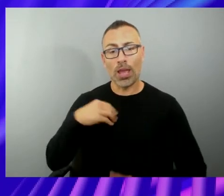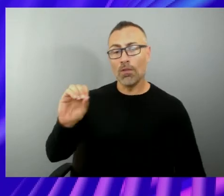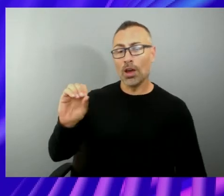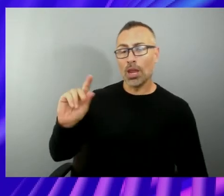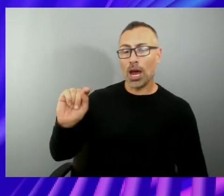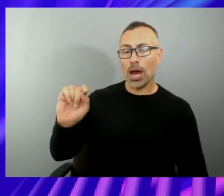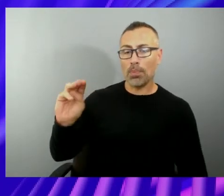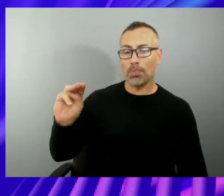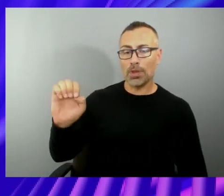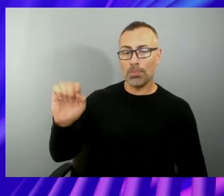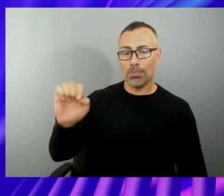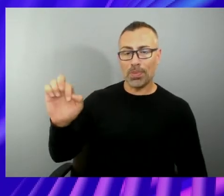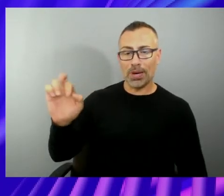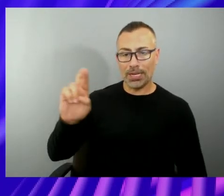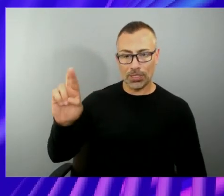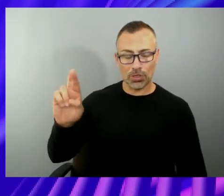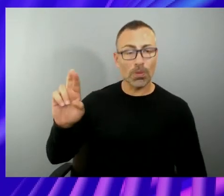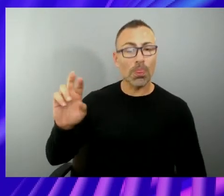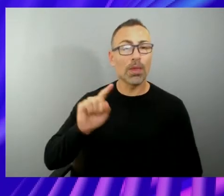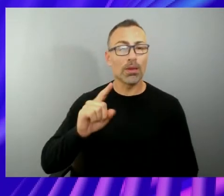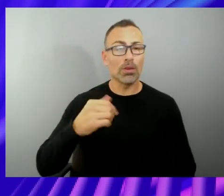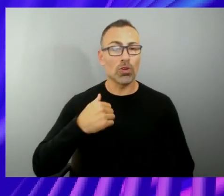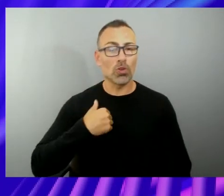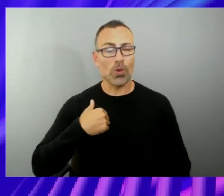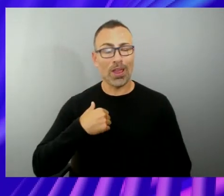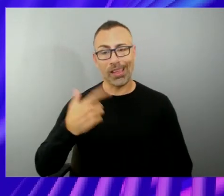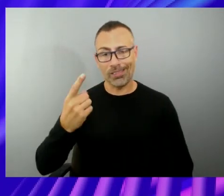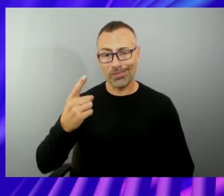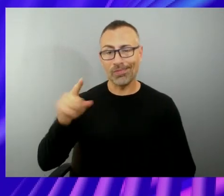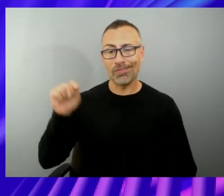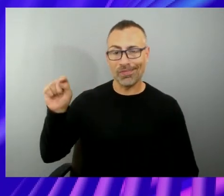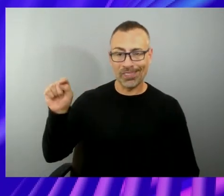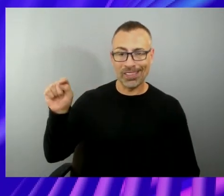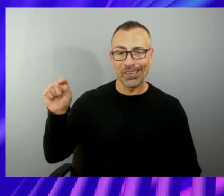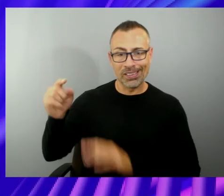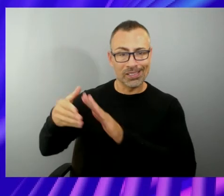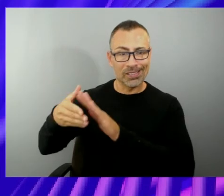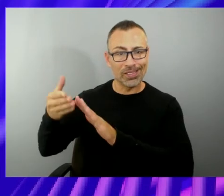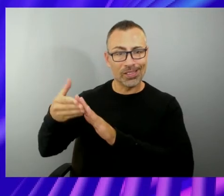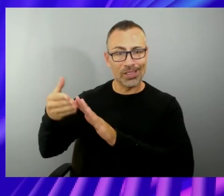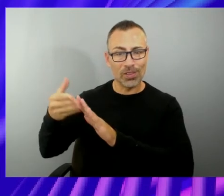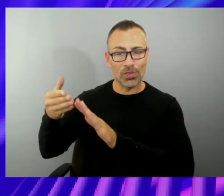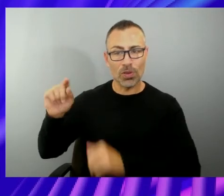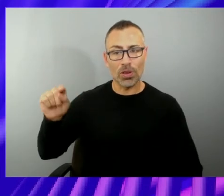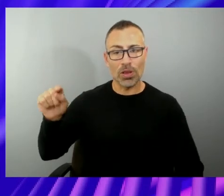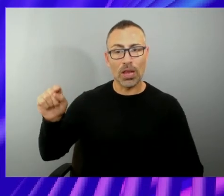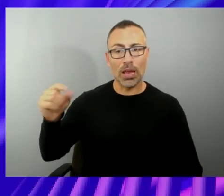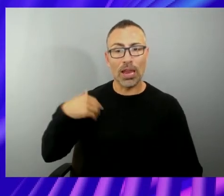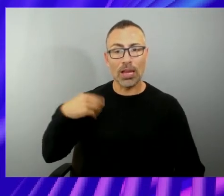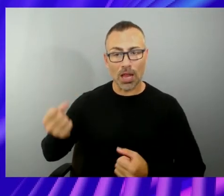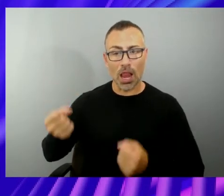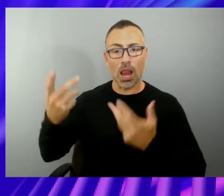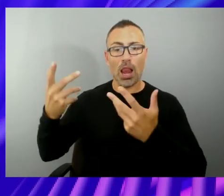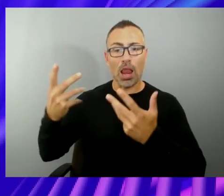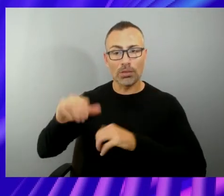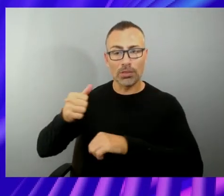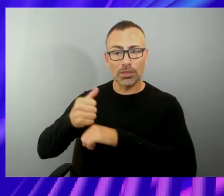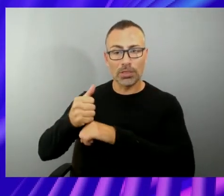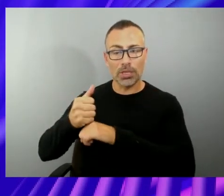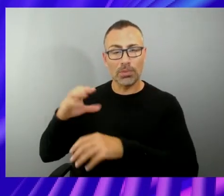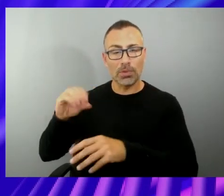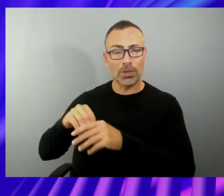what happens is that this optimizer has a lot of weights and weights associated with